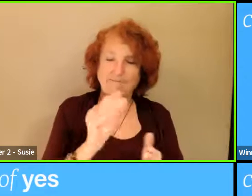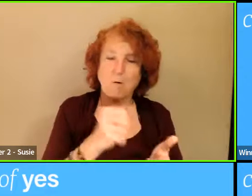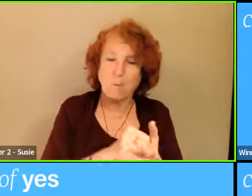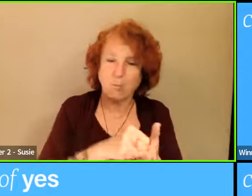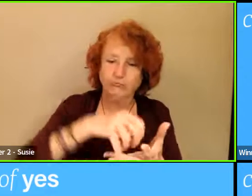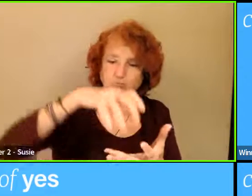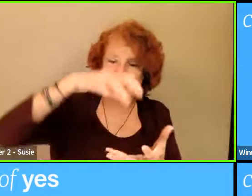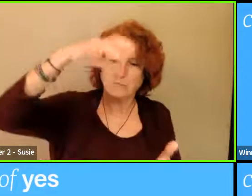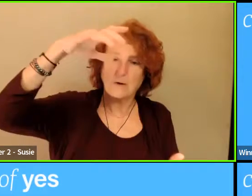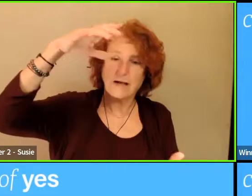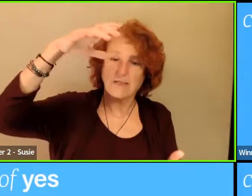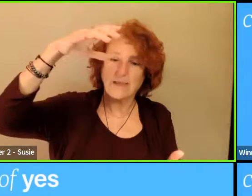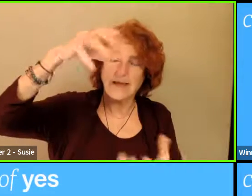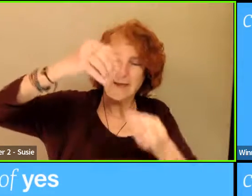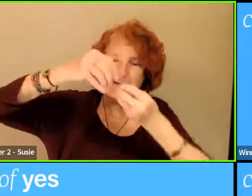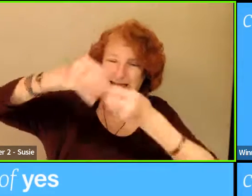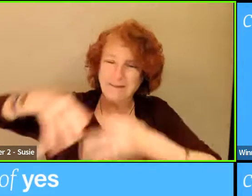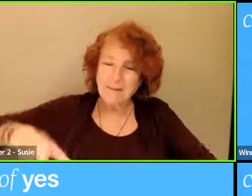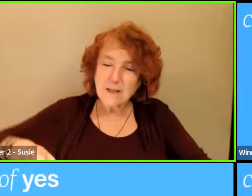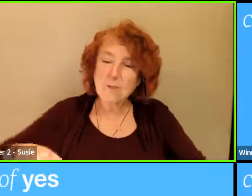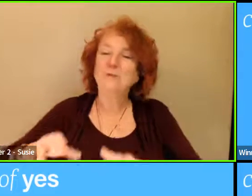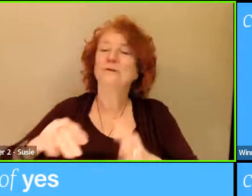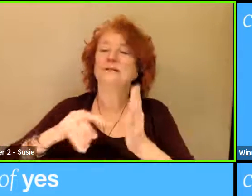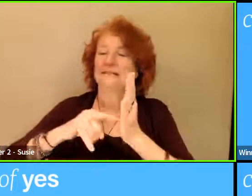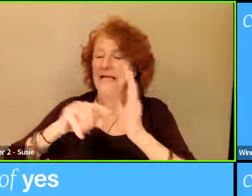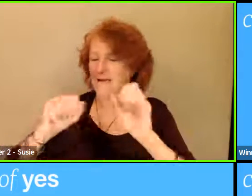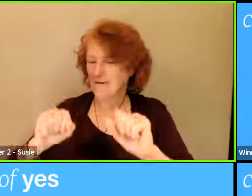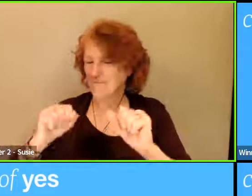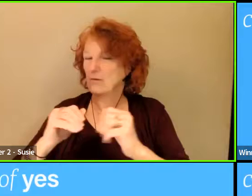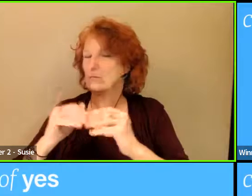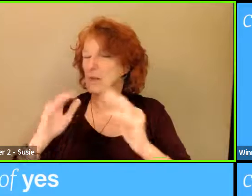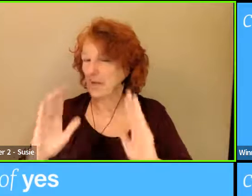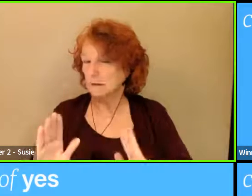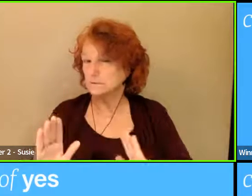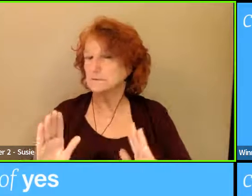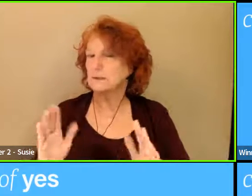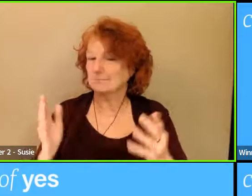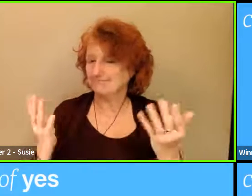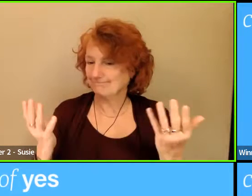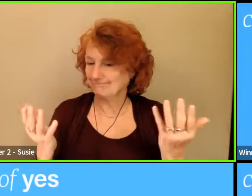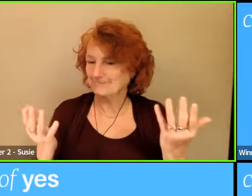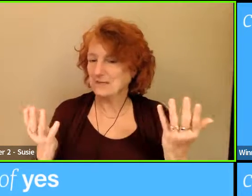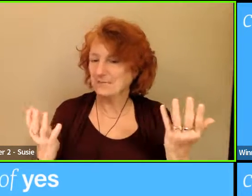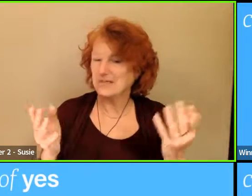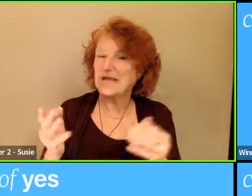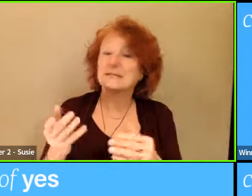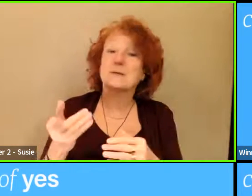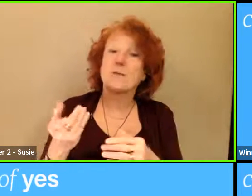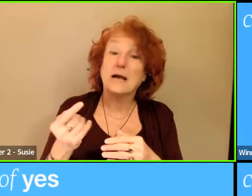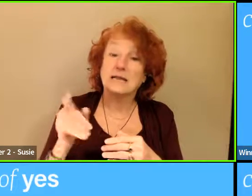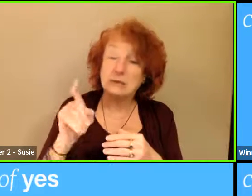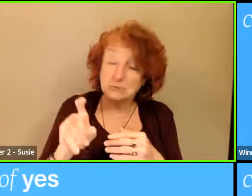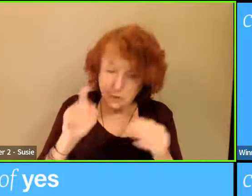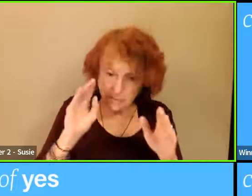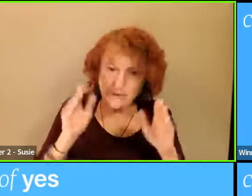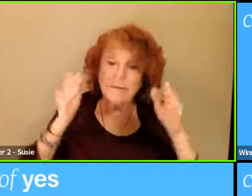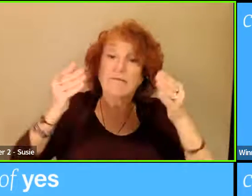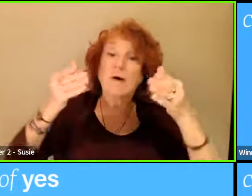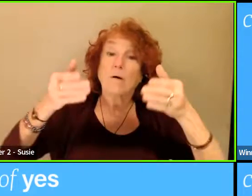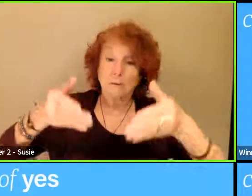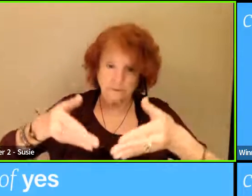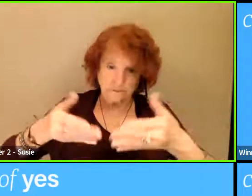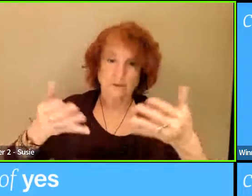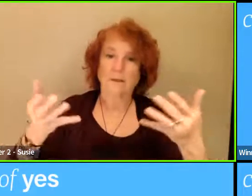keep losing affordable housing. And that's where you should be talking about. That's what you should be talking